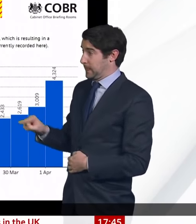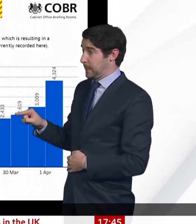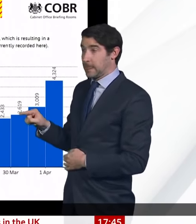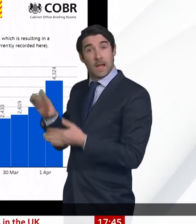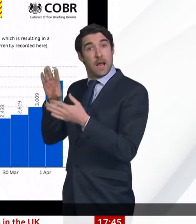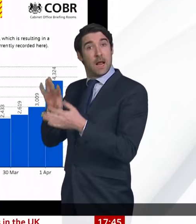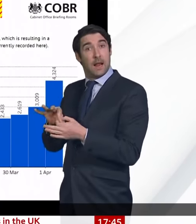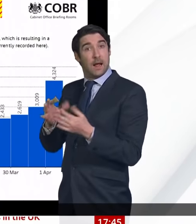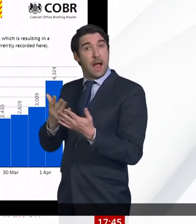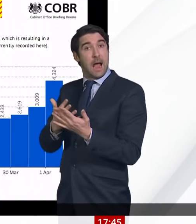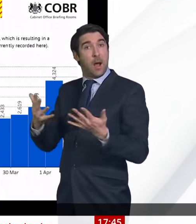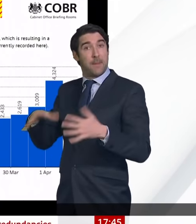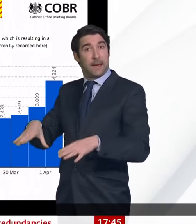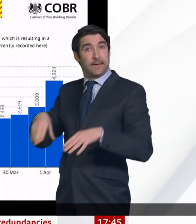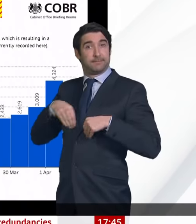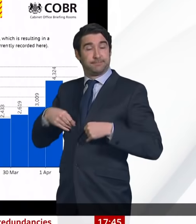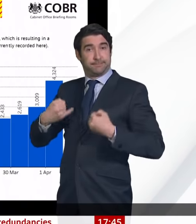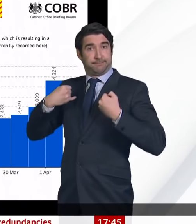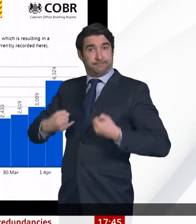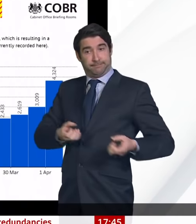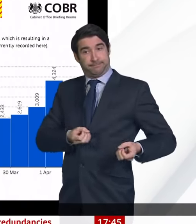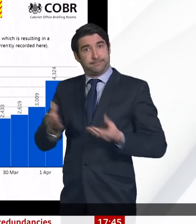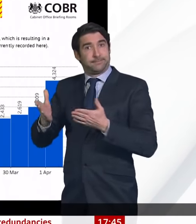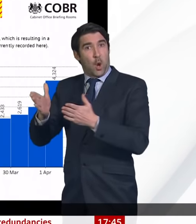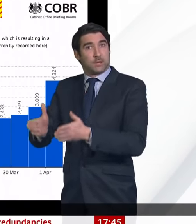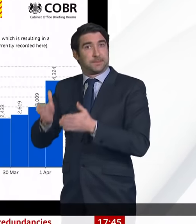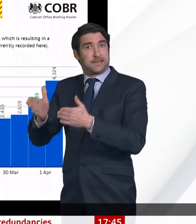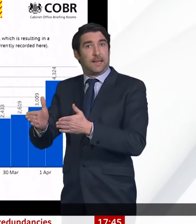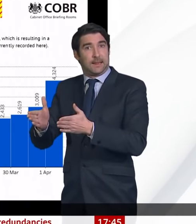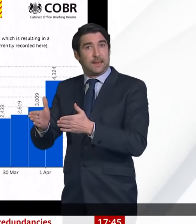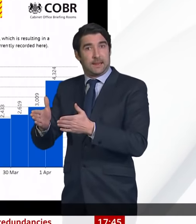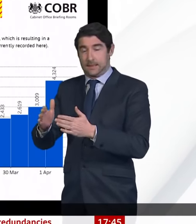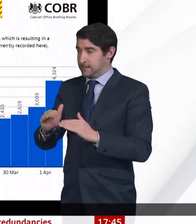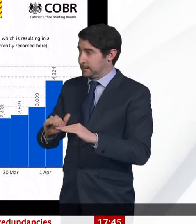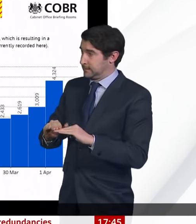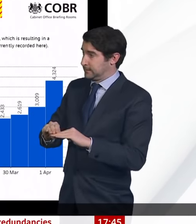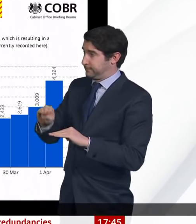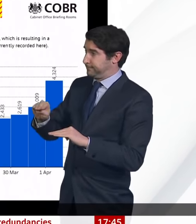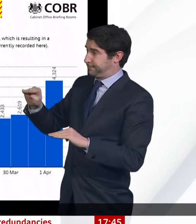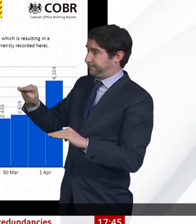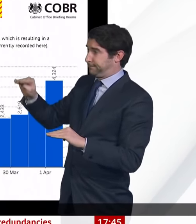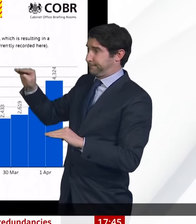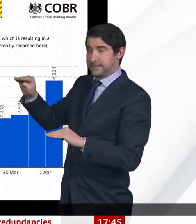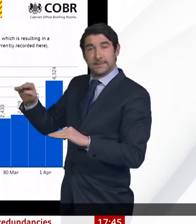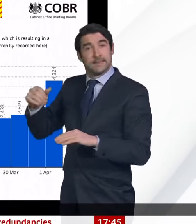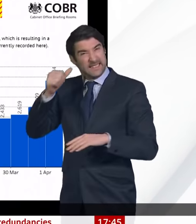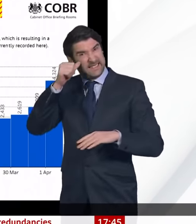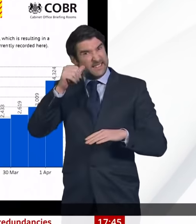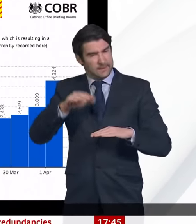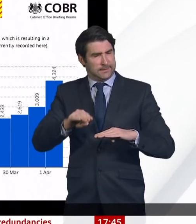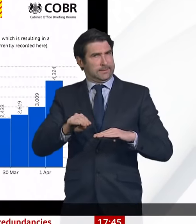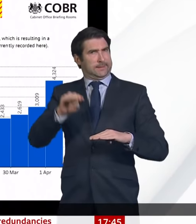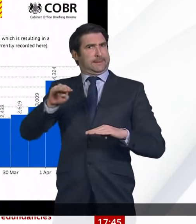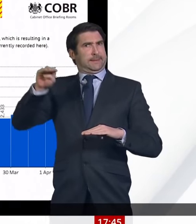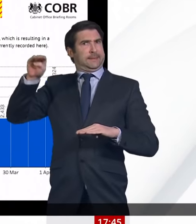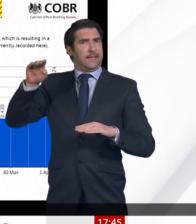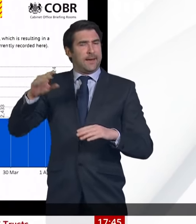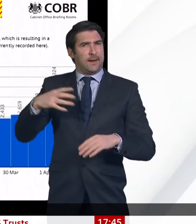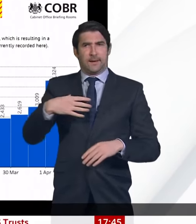and hospital admissions. Now, as I and others have said previously, it will take some weeks for all the efforts that we are